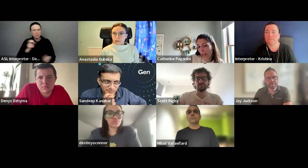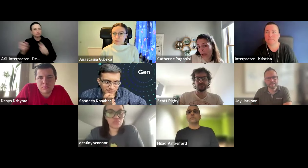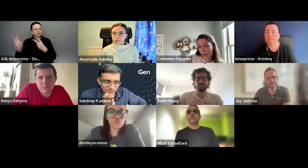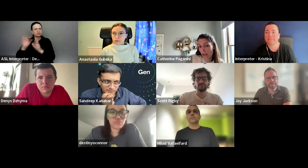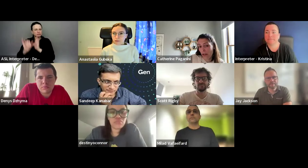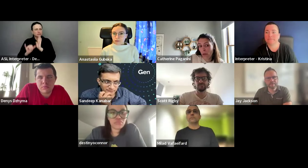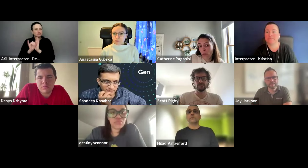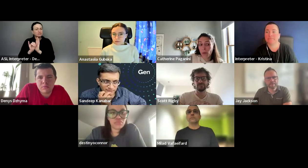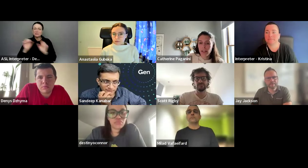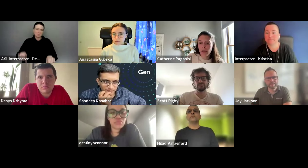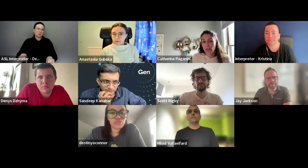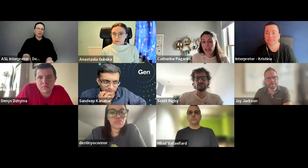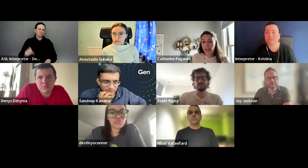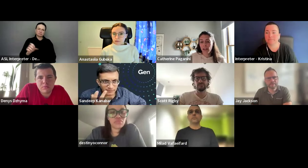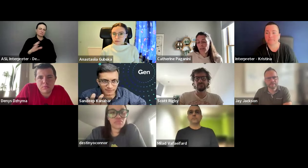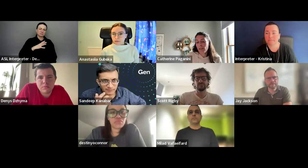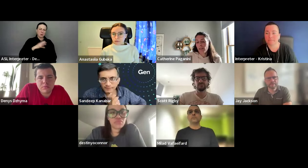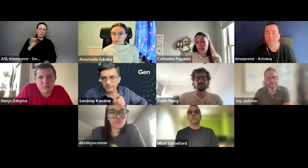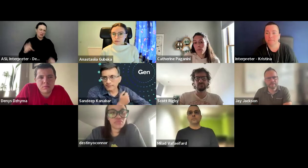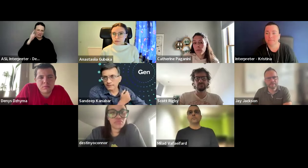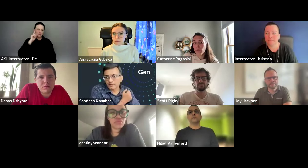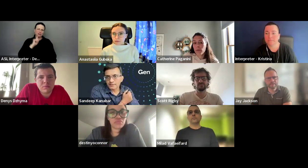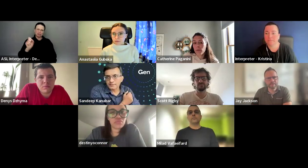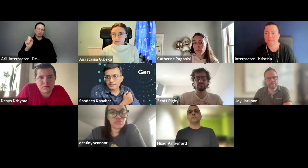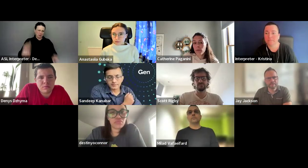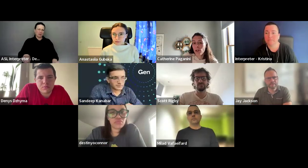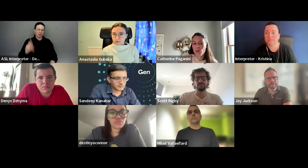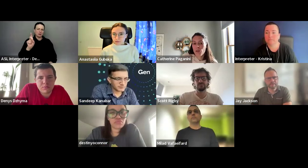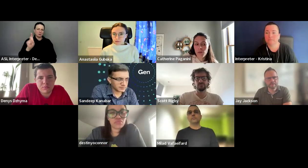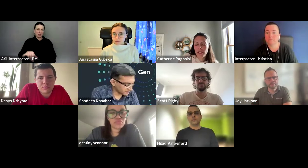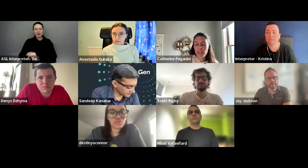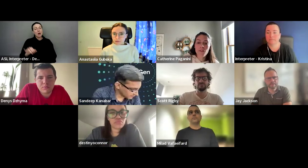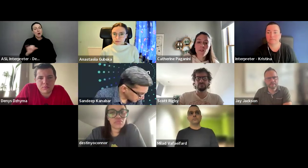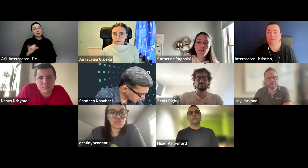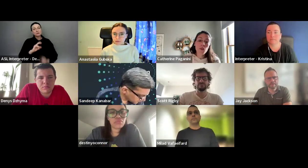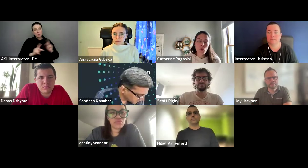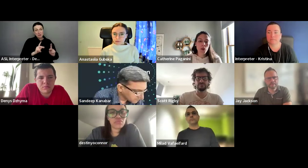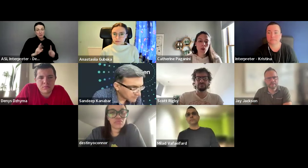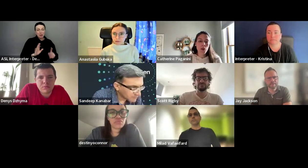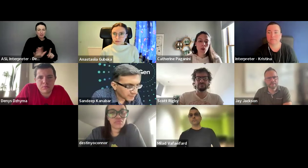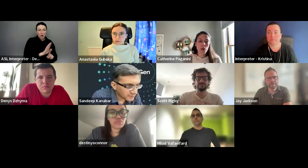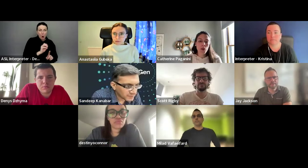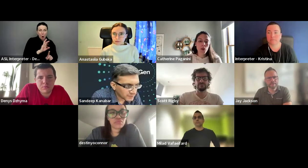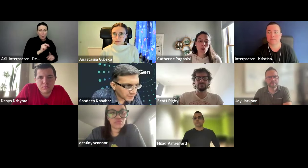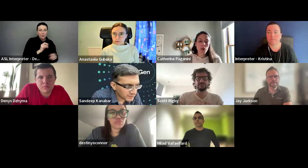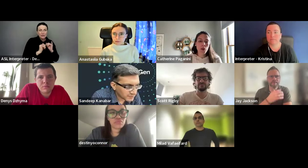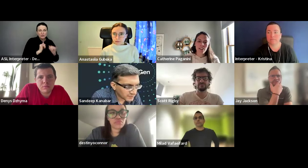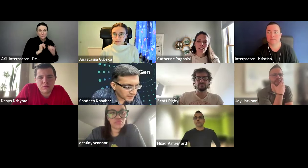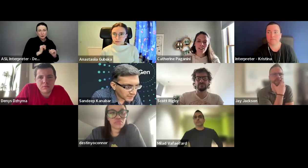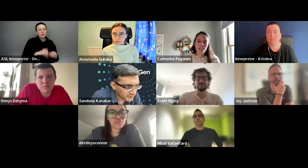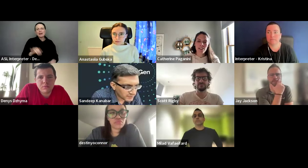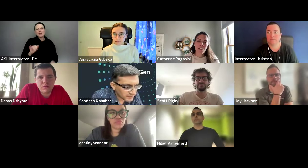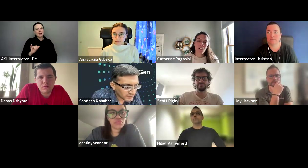media. So you can definitely do that, or we can definitely do that, right? People also do their own little interviews, you know, like